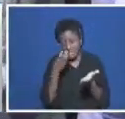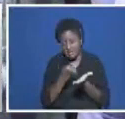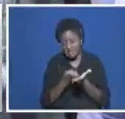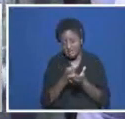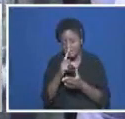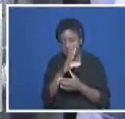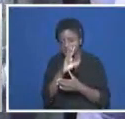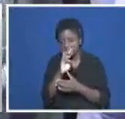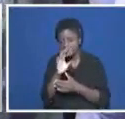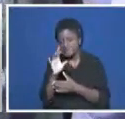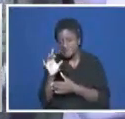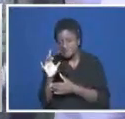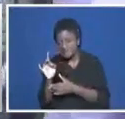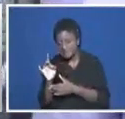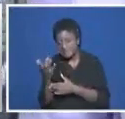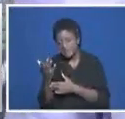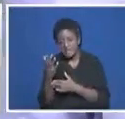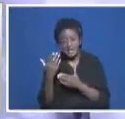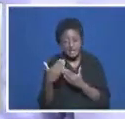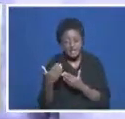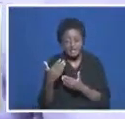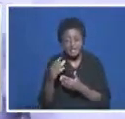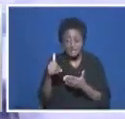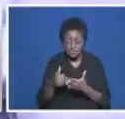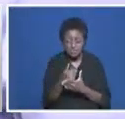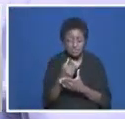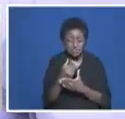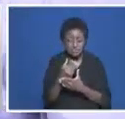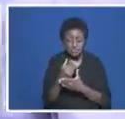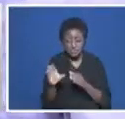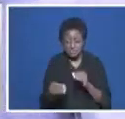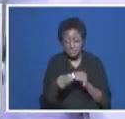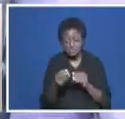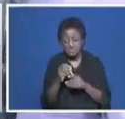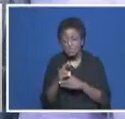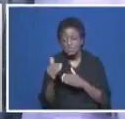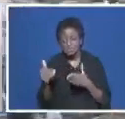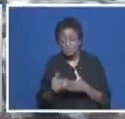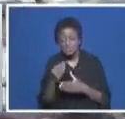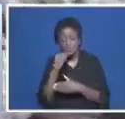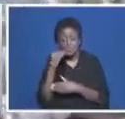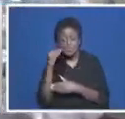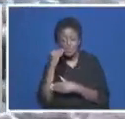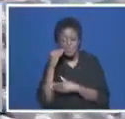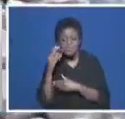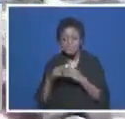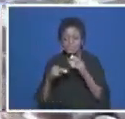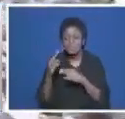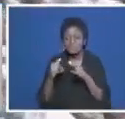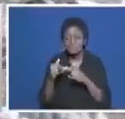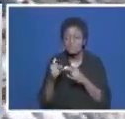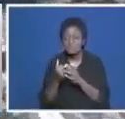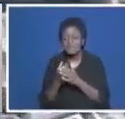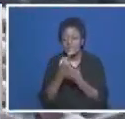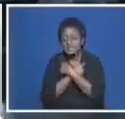either new additions or new homes being built, all without any permission from the Commonage Committee. The Commonage Act regarding